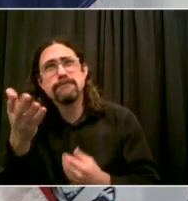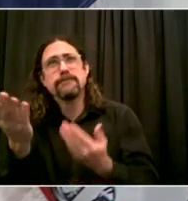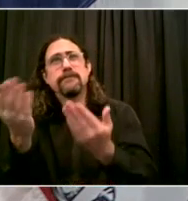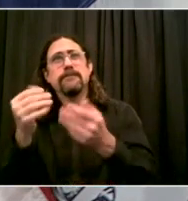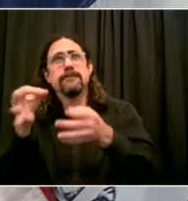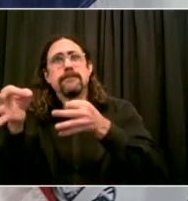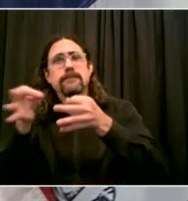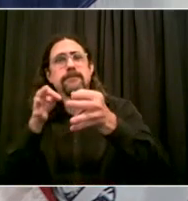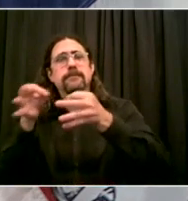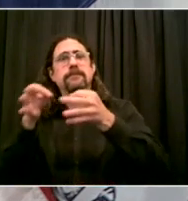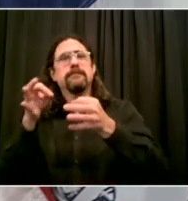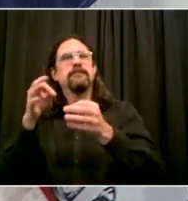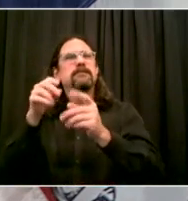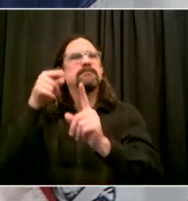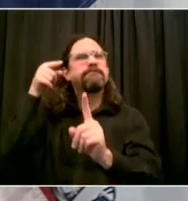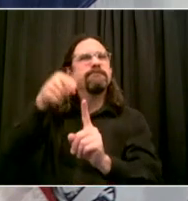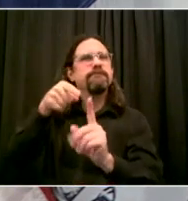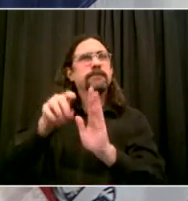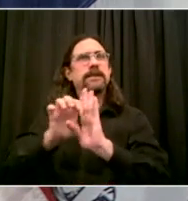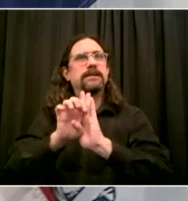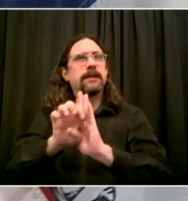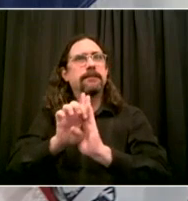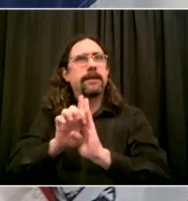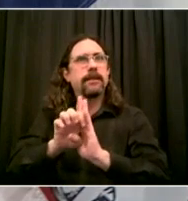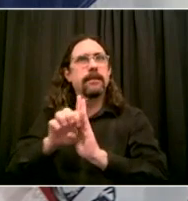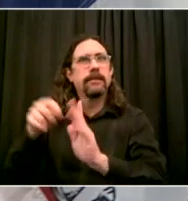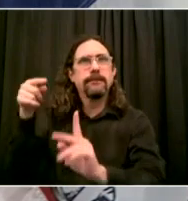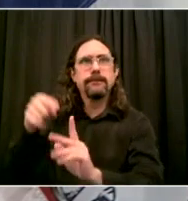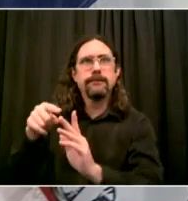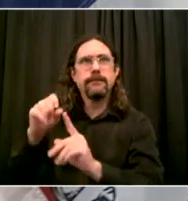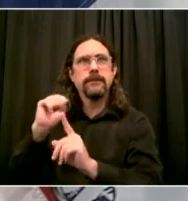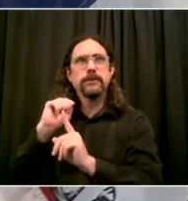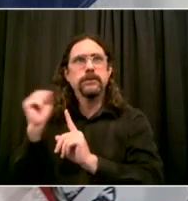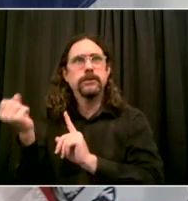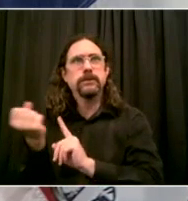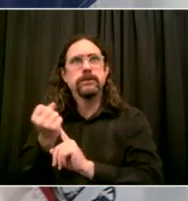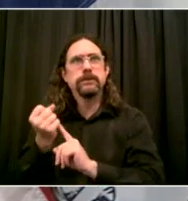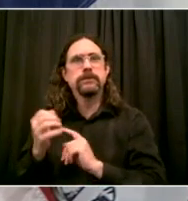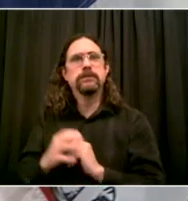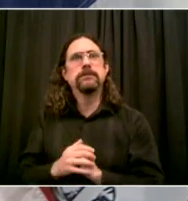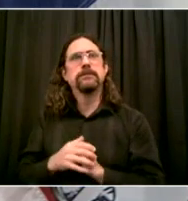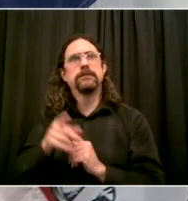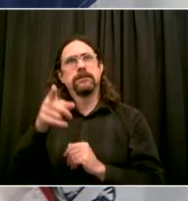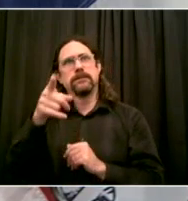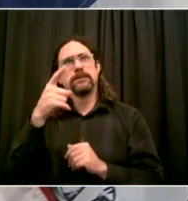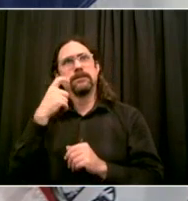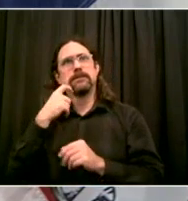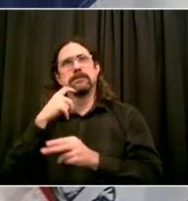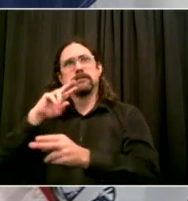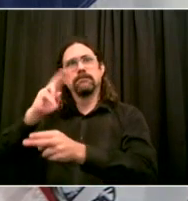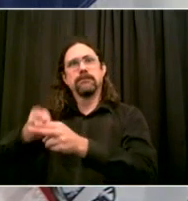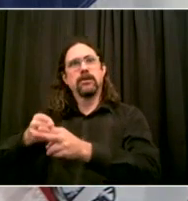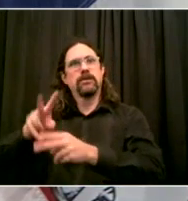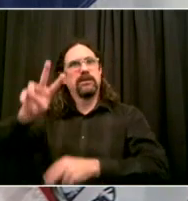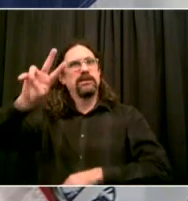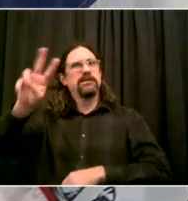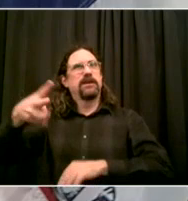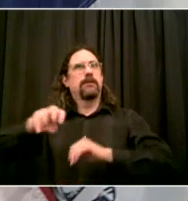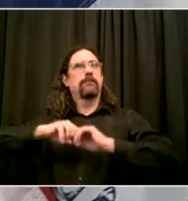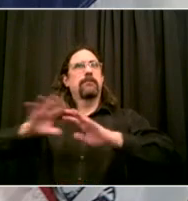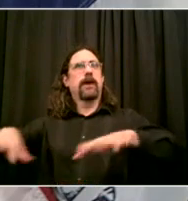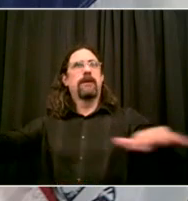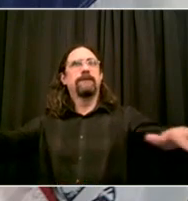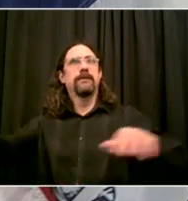weeks, when you talked about a second wave, you warned of more severe restrictions coming back. Certainly in the red and orange zones,